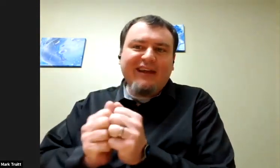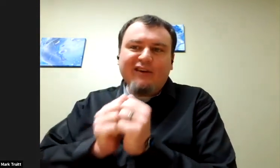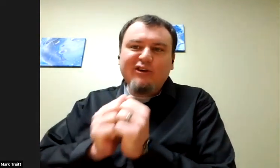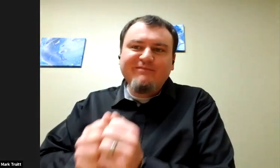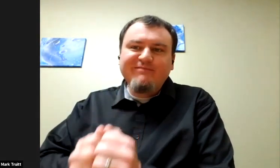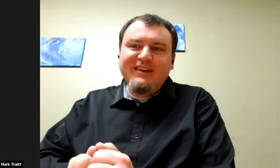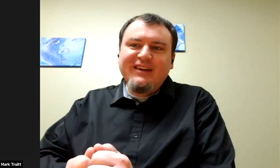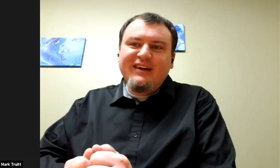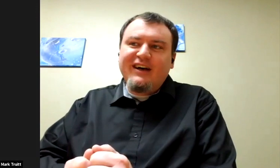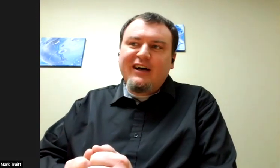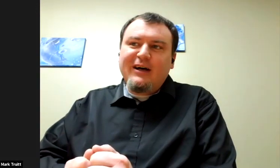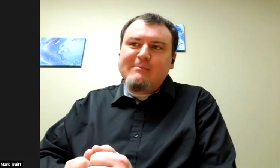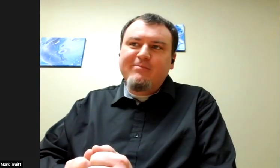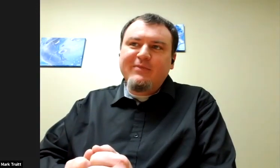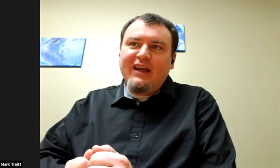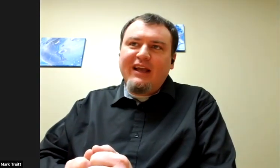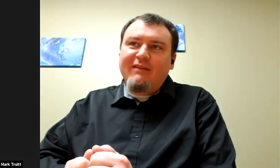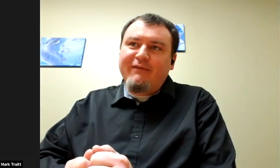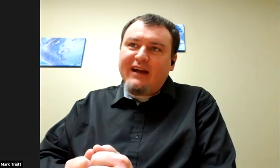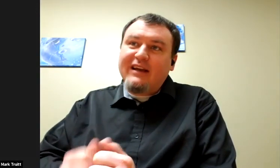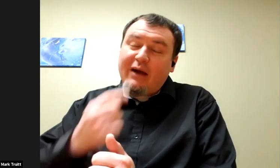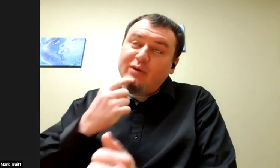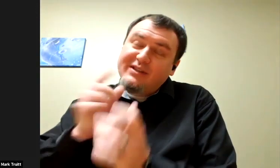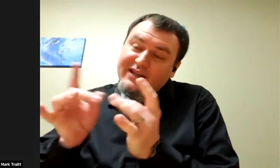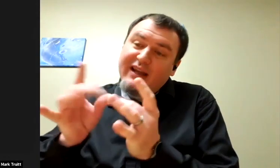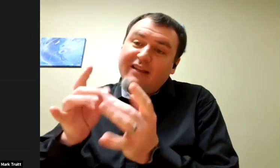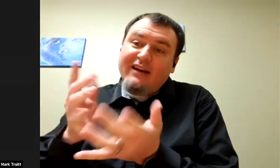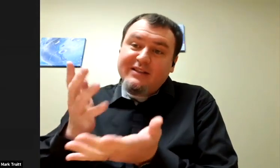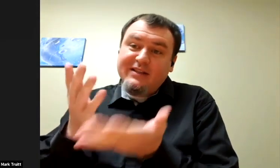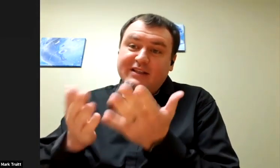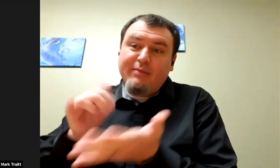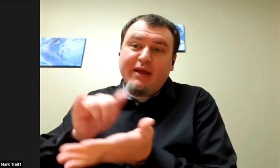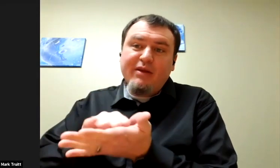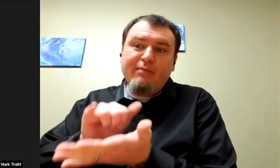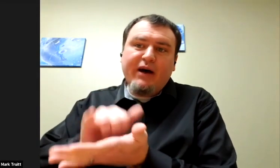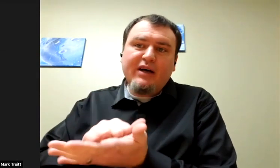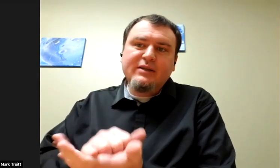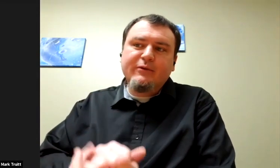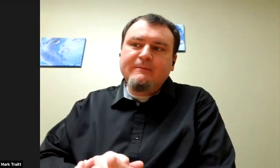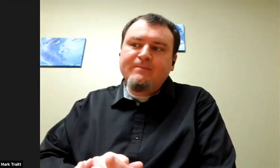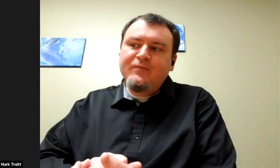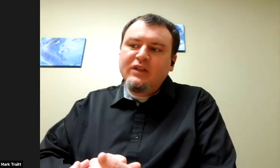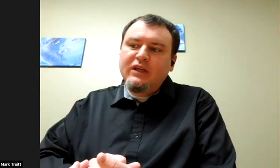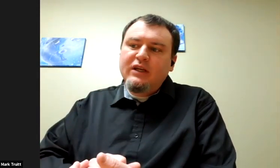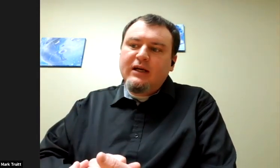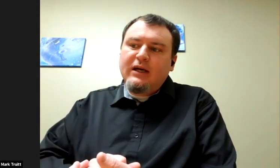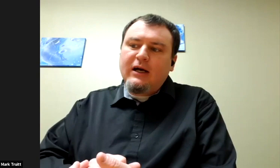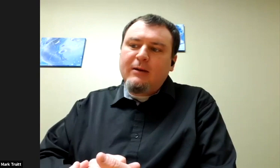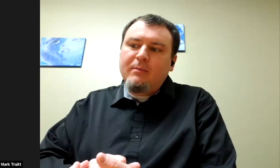you're not together. In fact, I would say that it's maybe impossible.